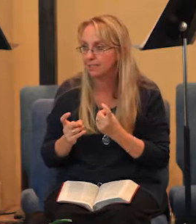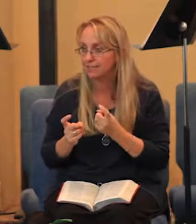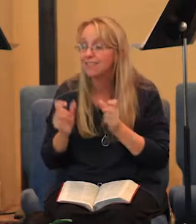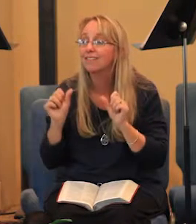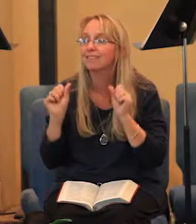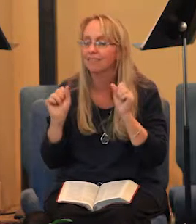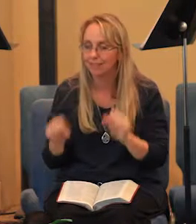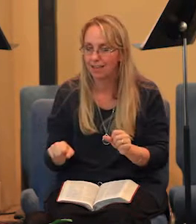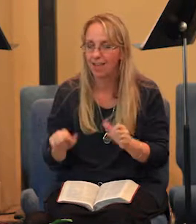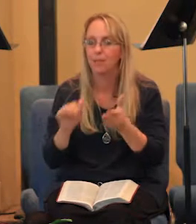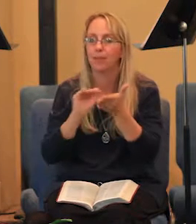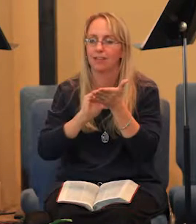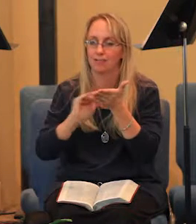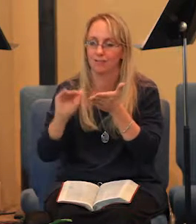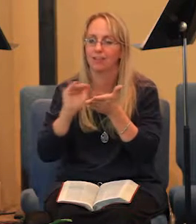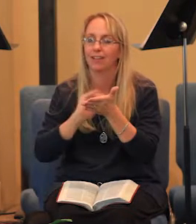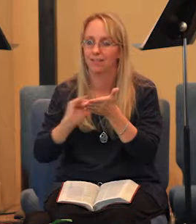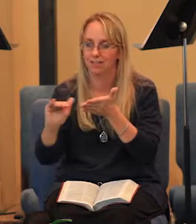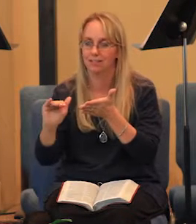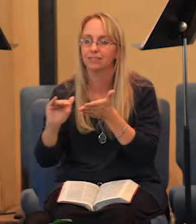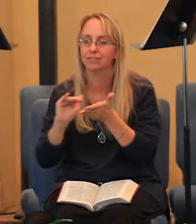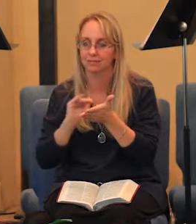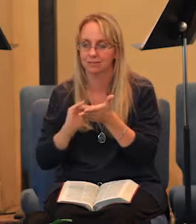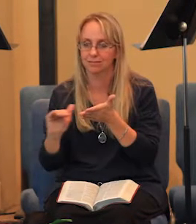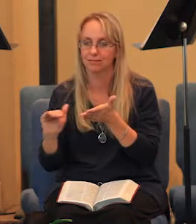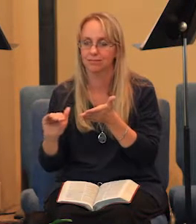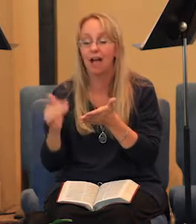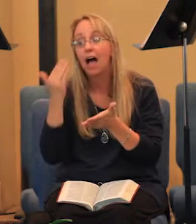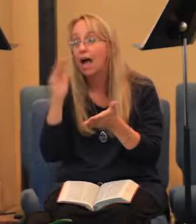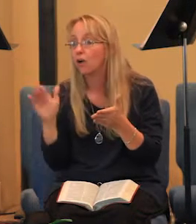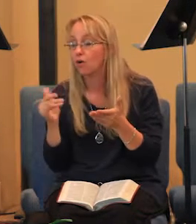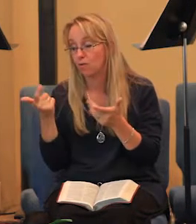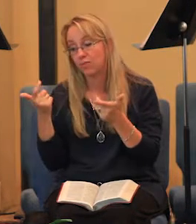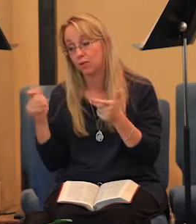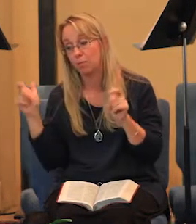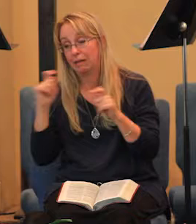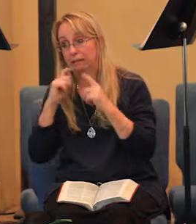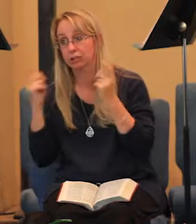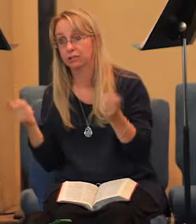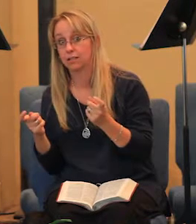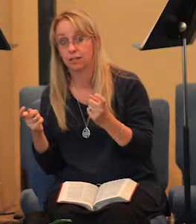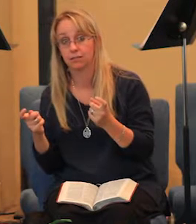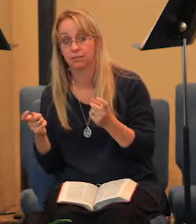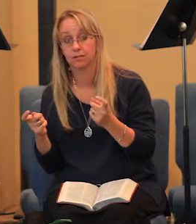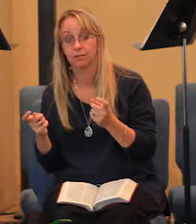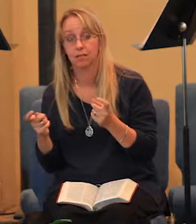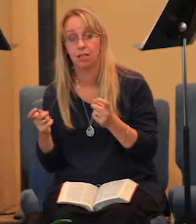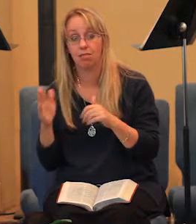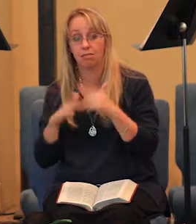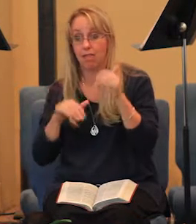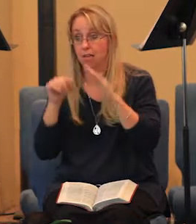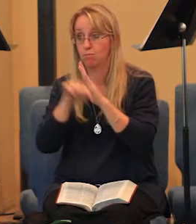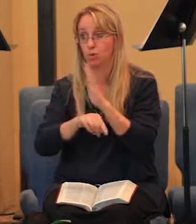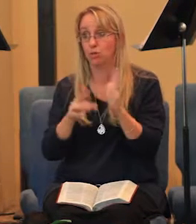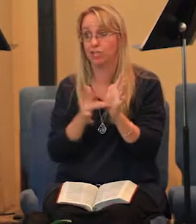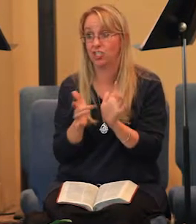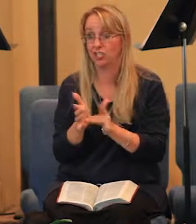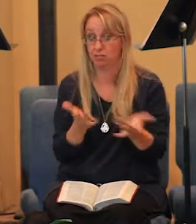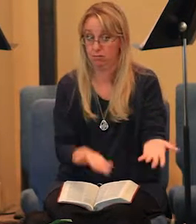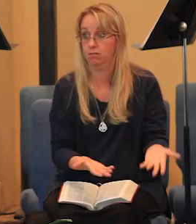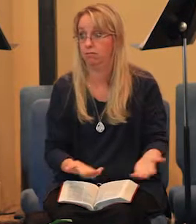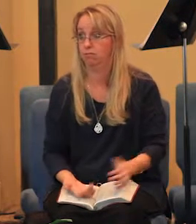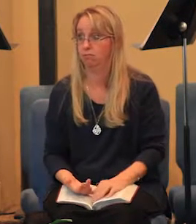be forgiven. I don't know if there's a greater sin than murdering Jesus.